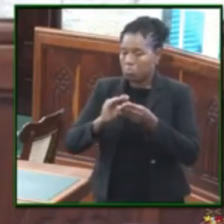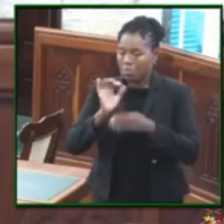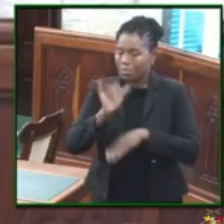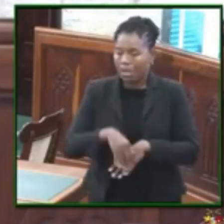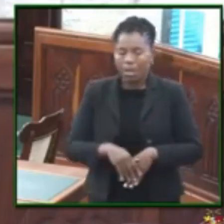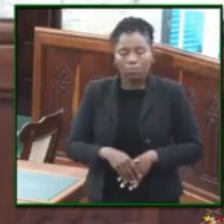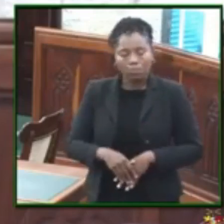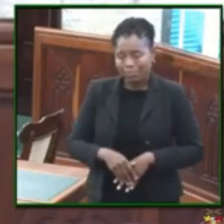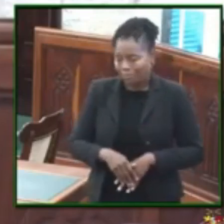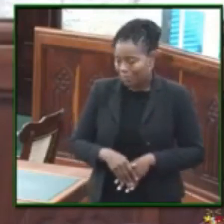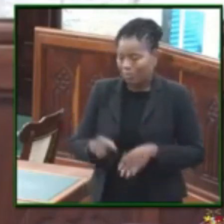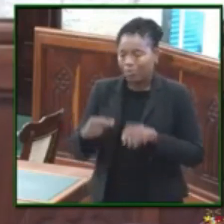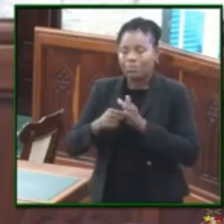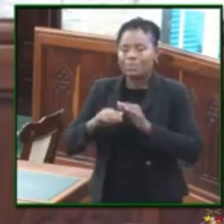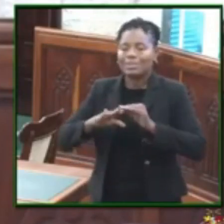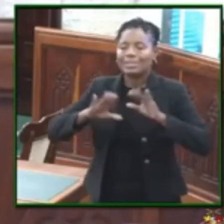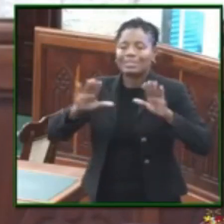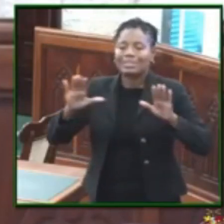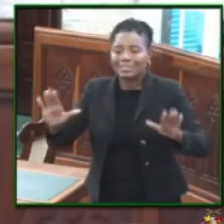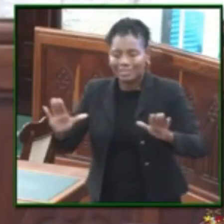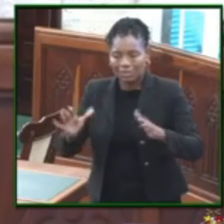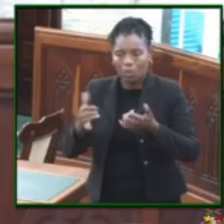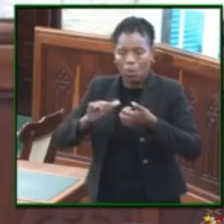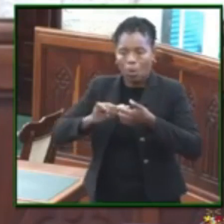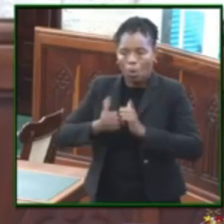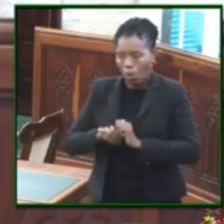about the state of this government.